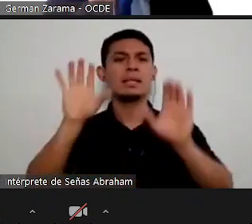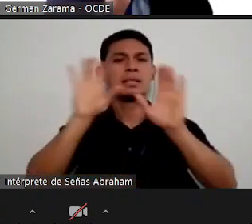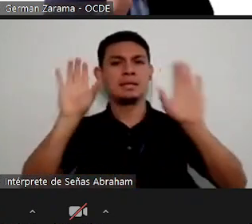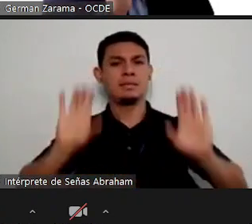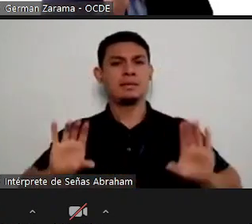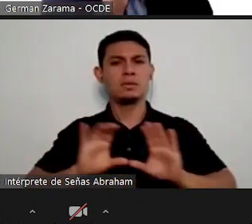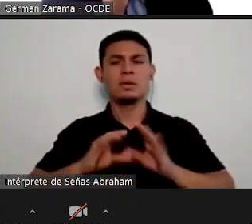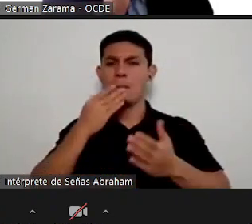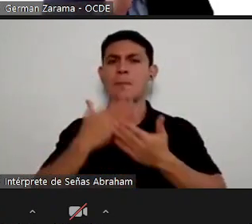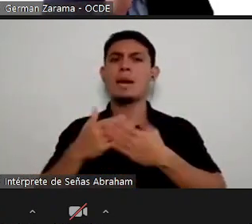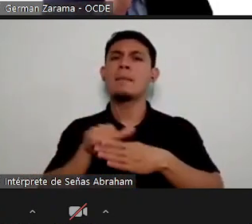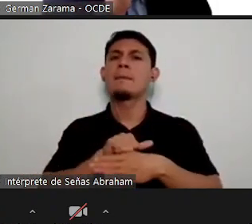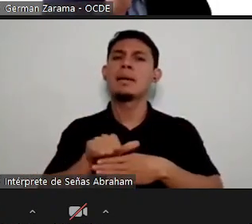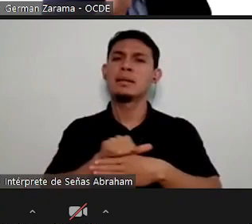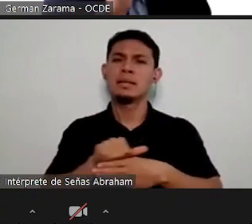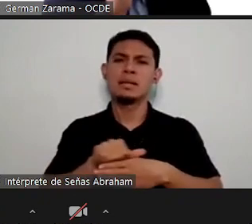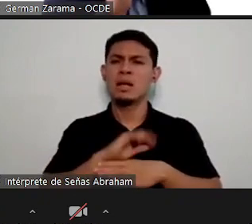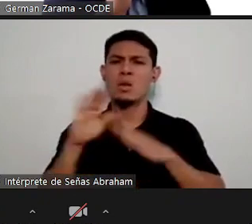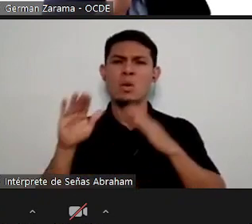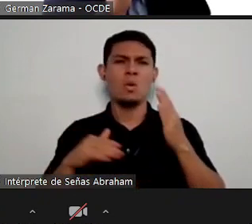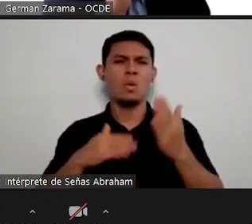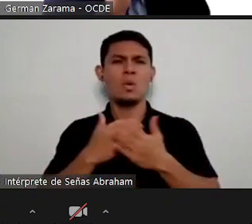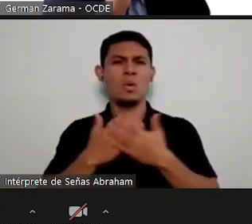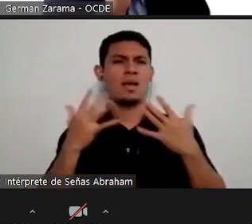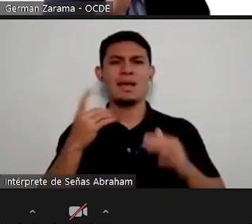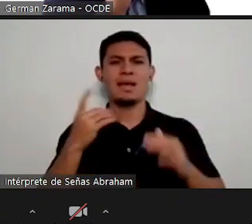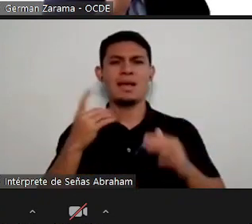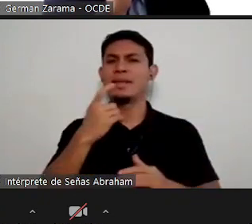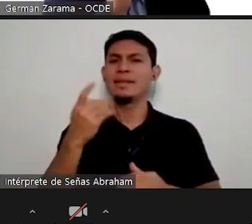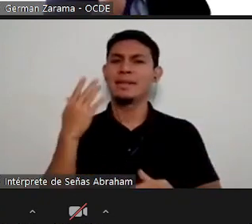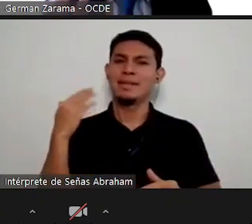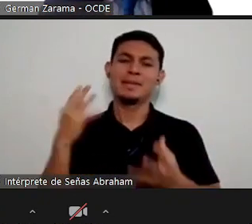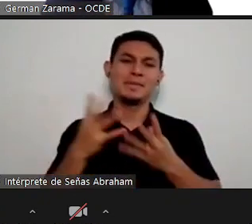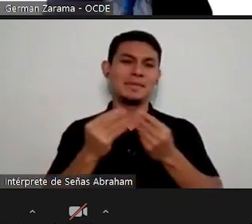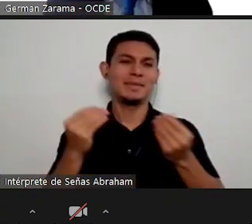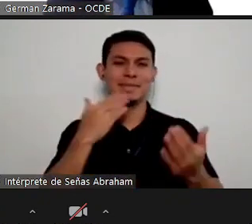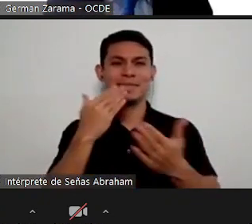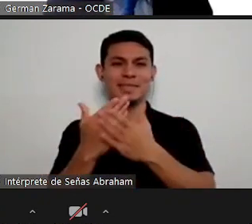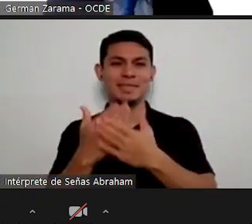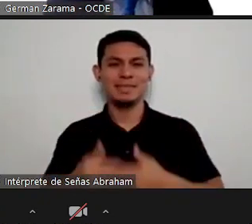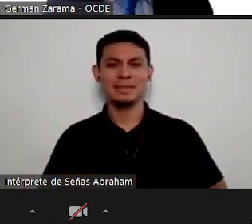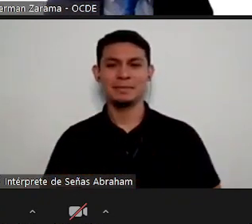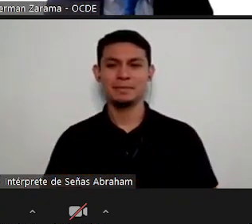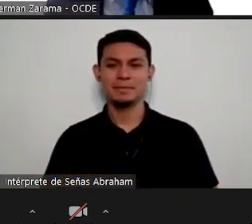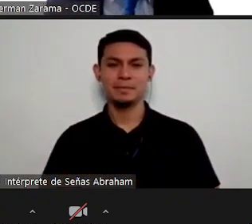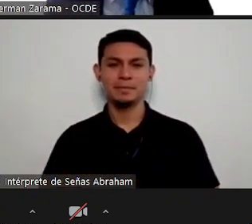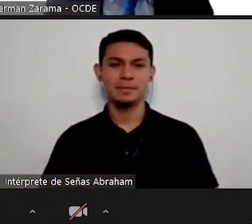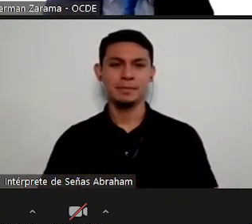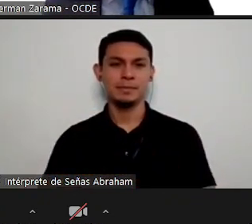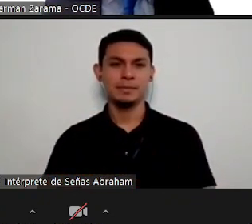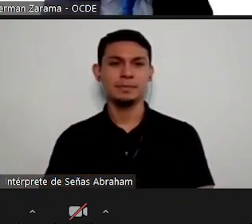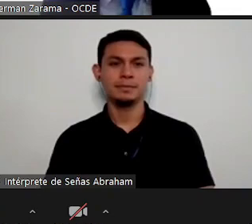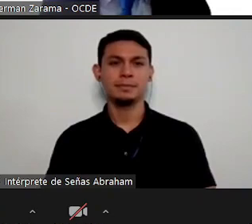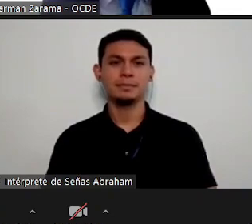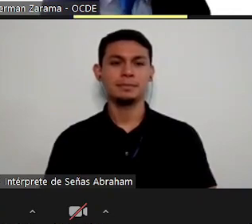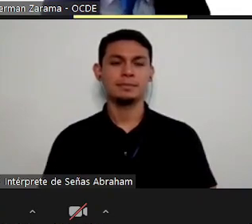environment certifications best practices and everything that i mentioned before thank you very much